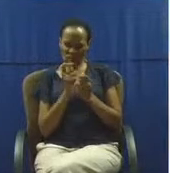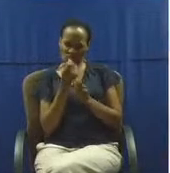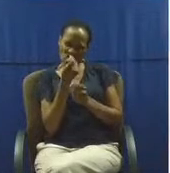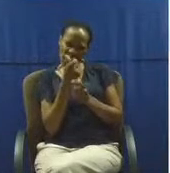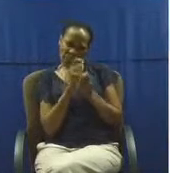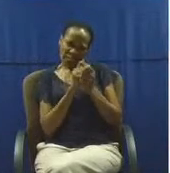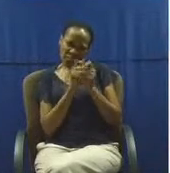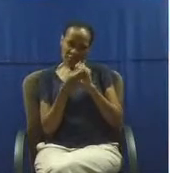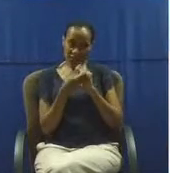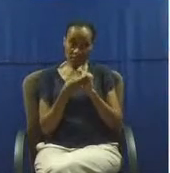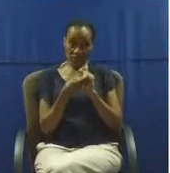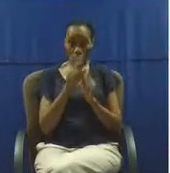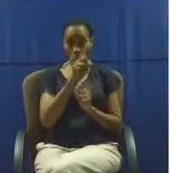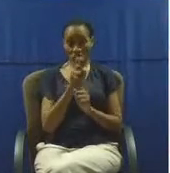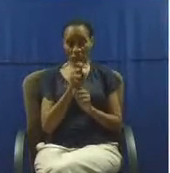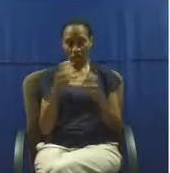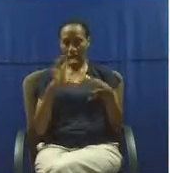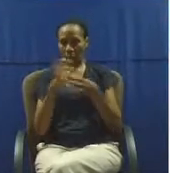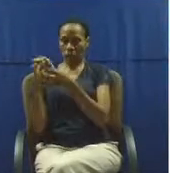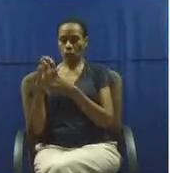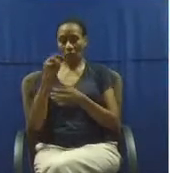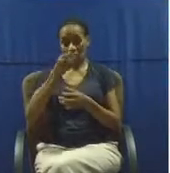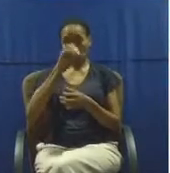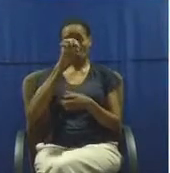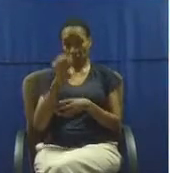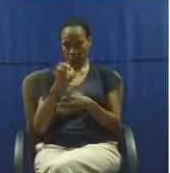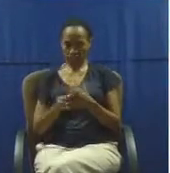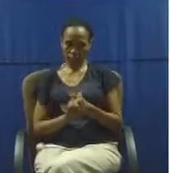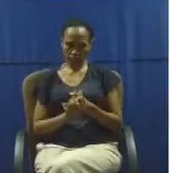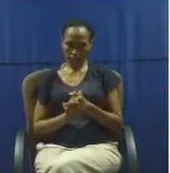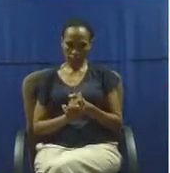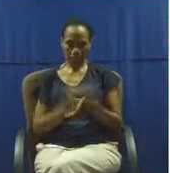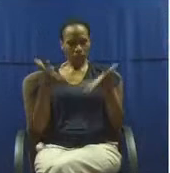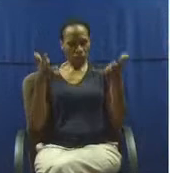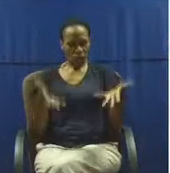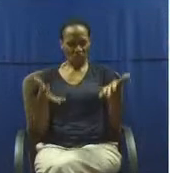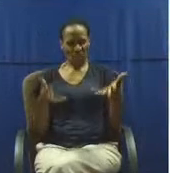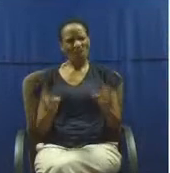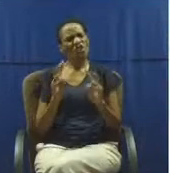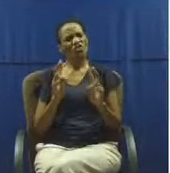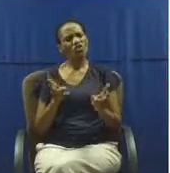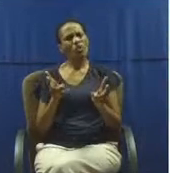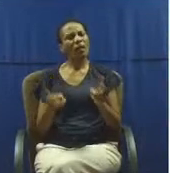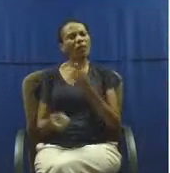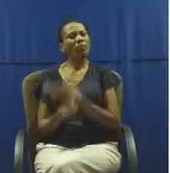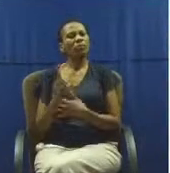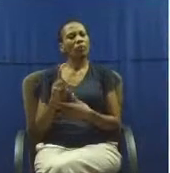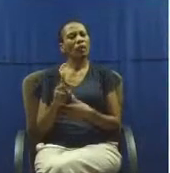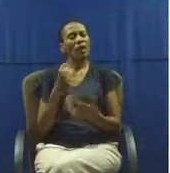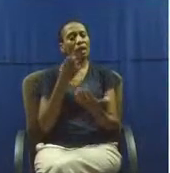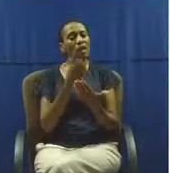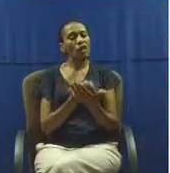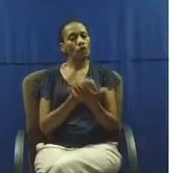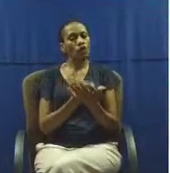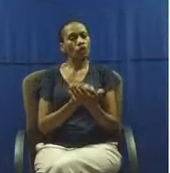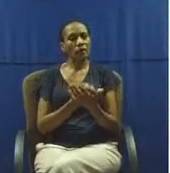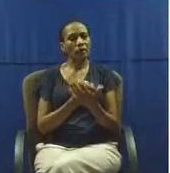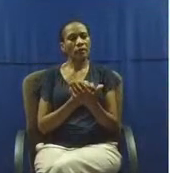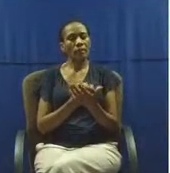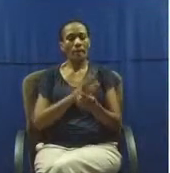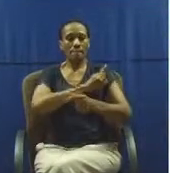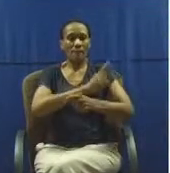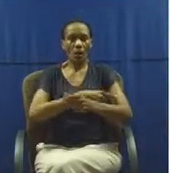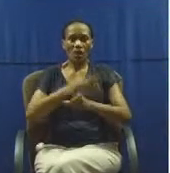this question on SOEs. You've given the tendency of the economic superpowers around the